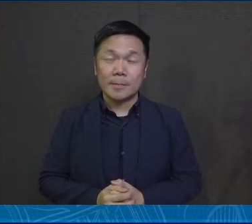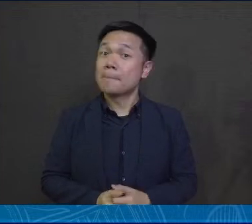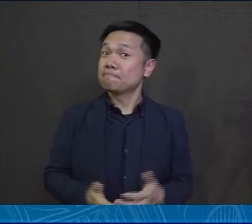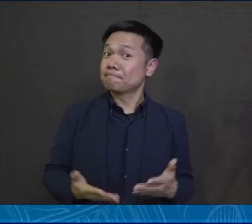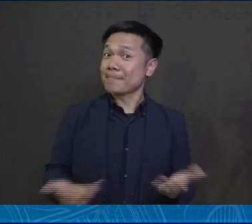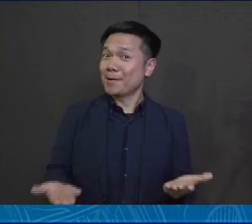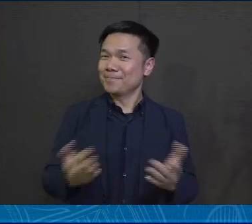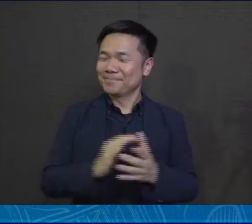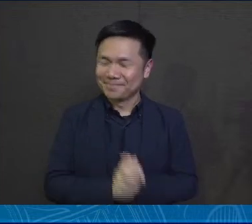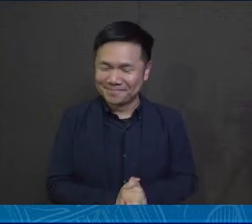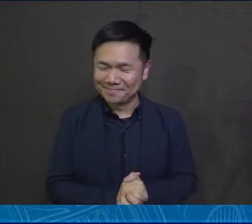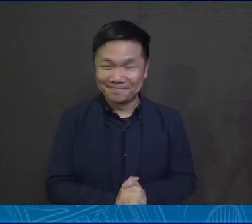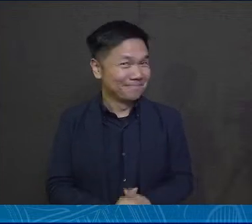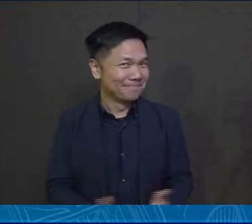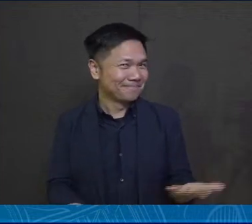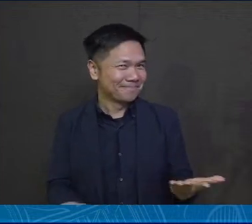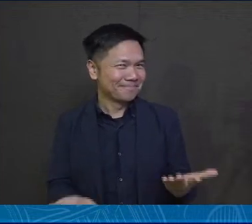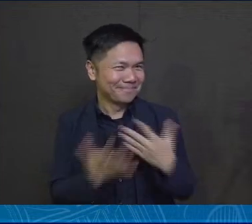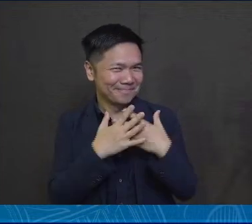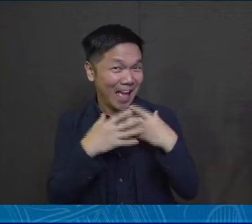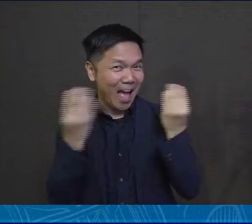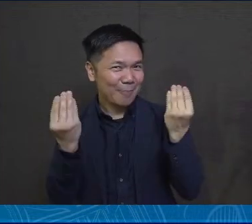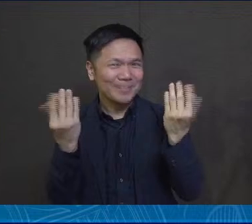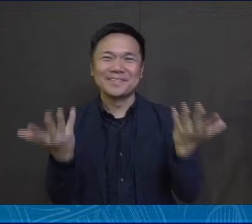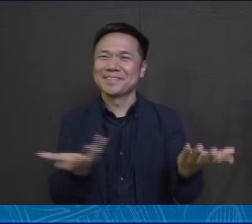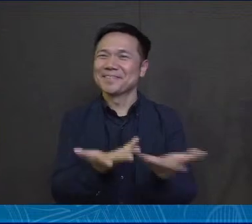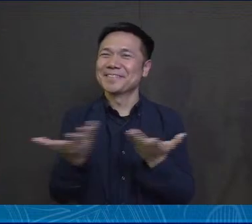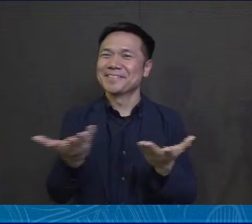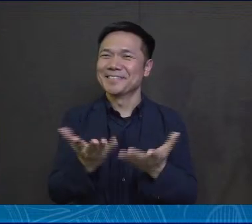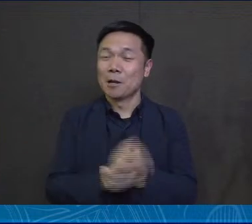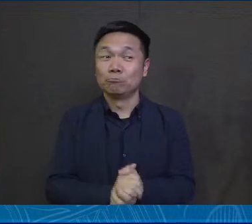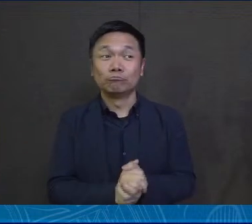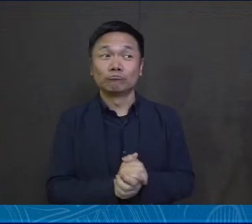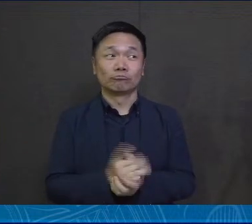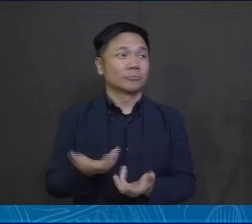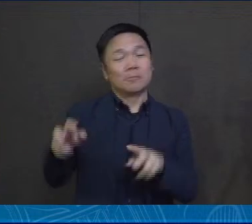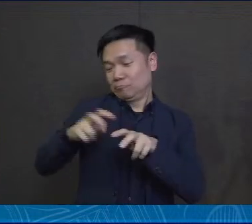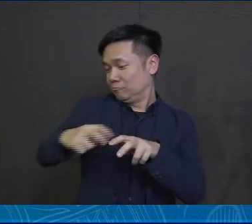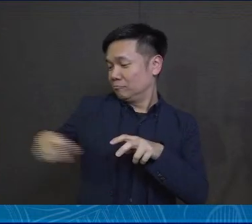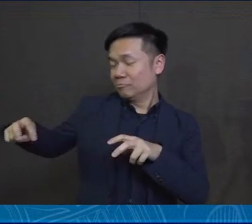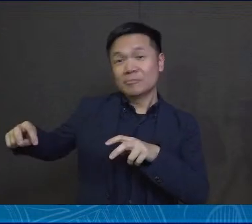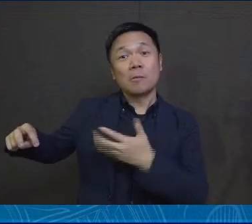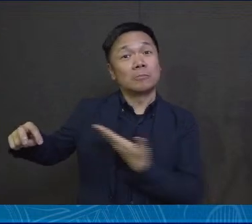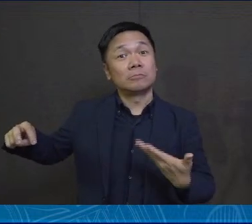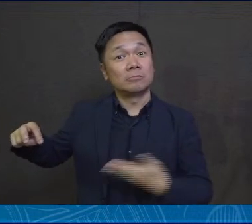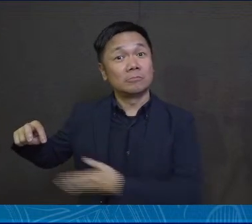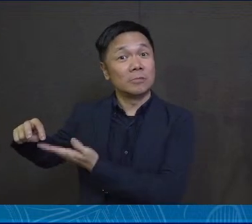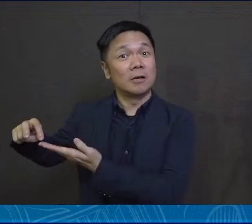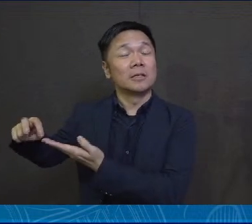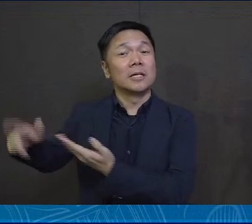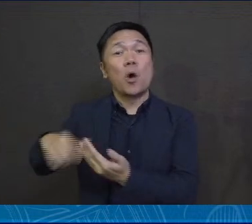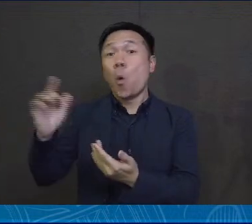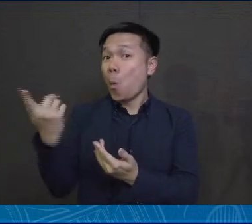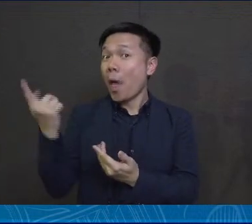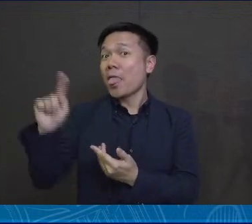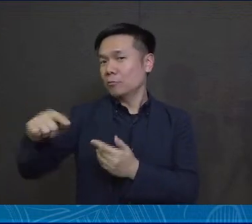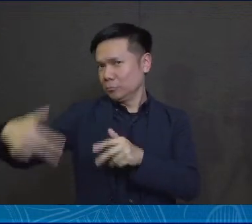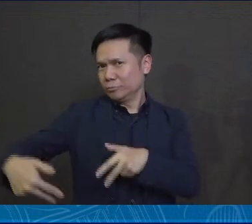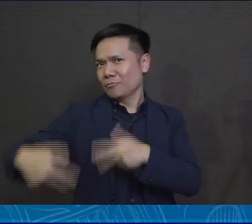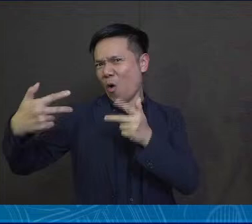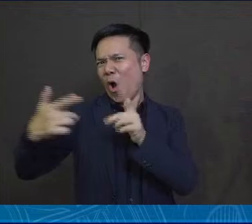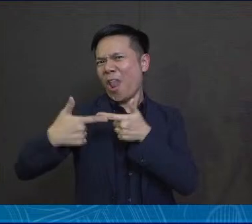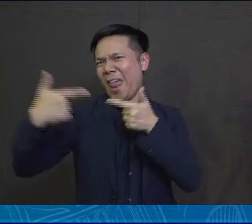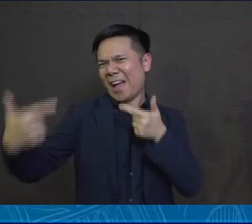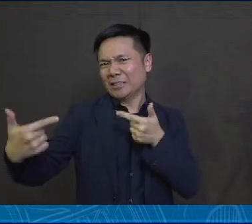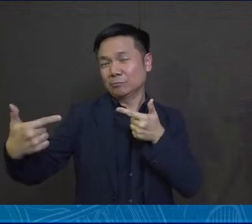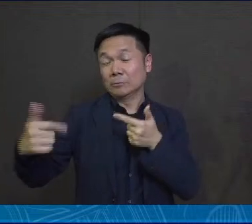Today, I am pleased to have here in front, and also one of the panelists is joining online, a